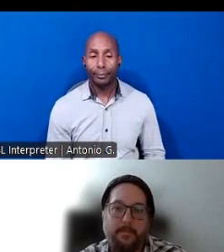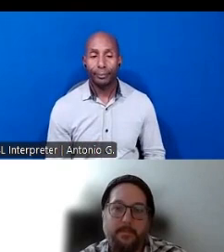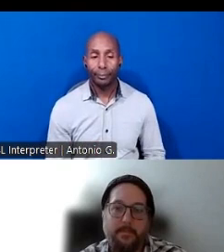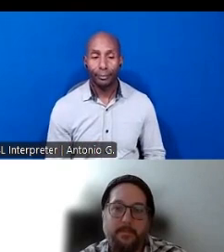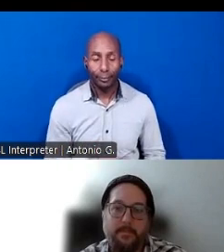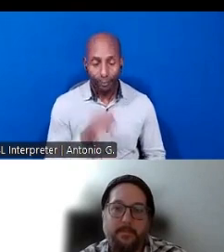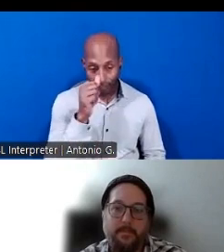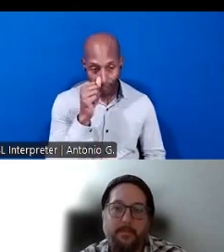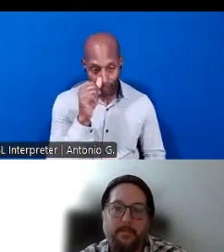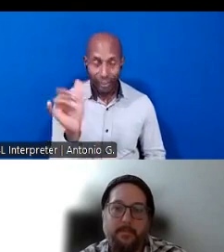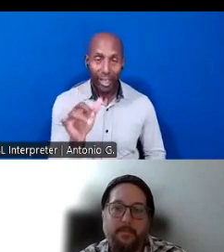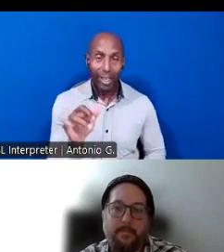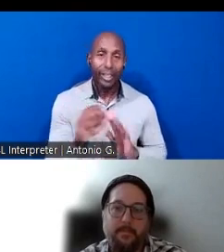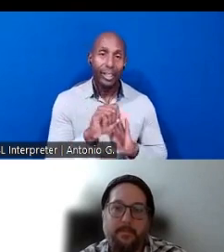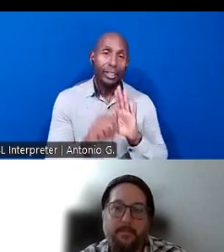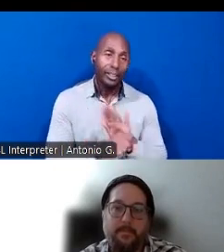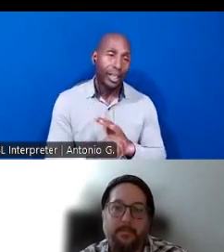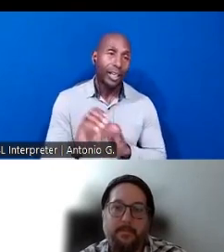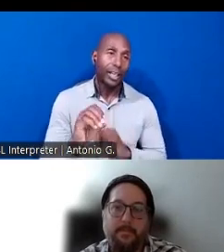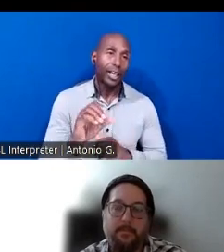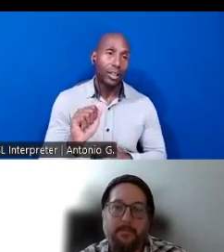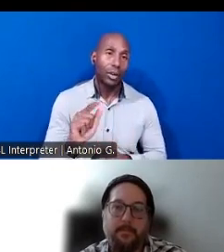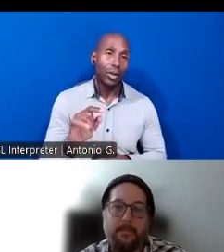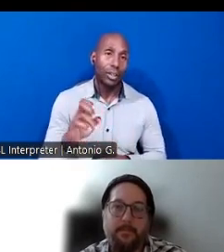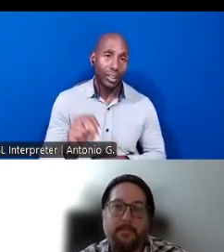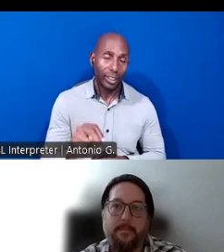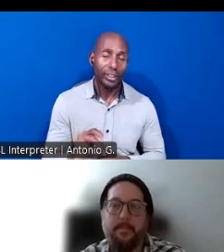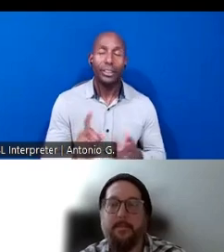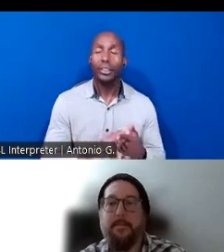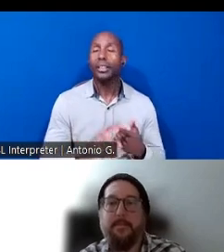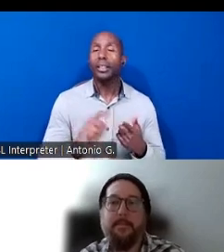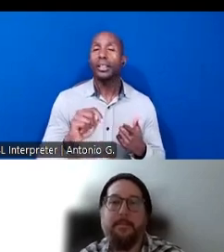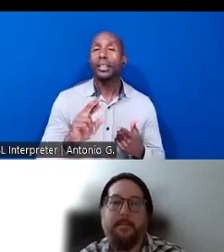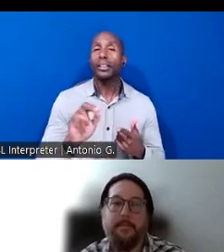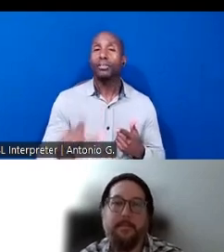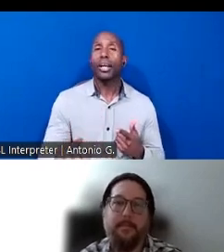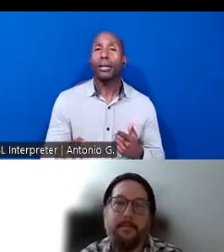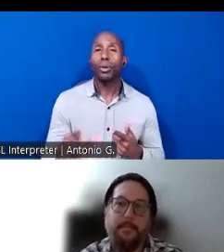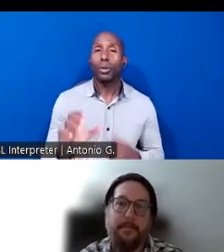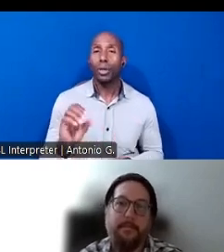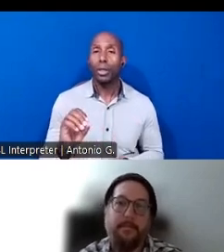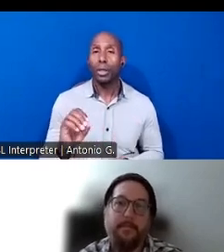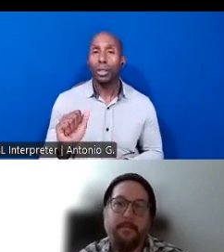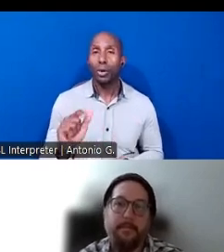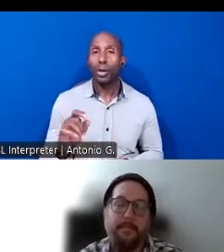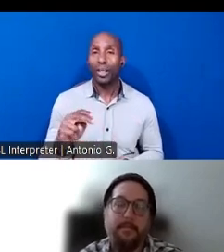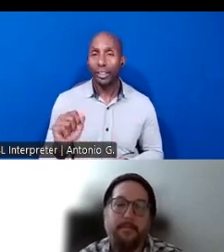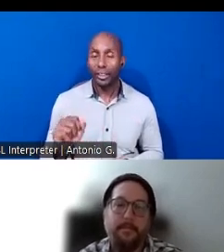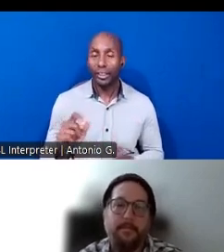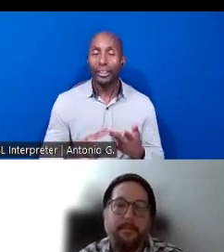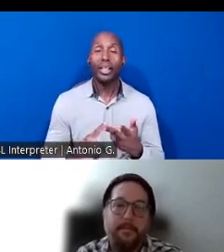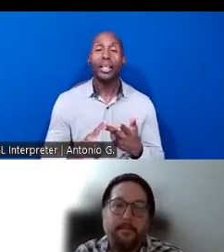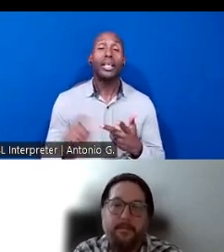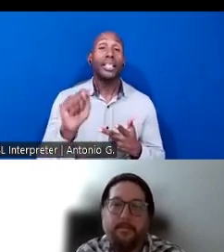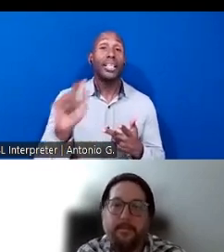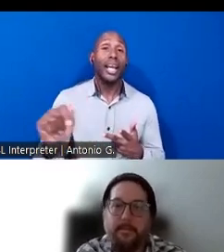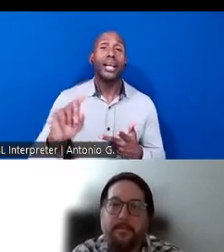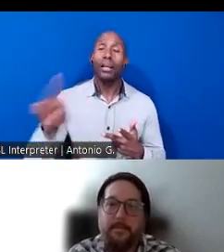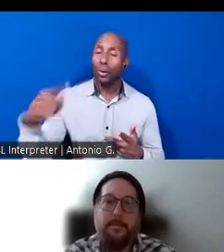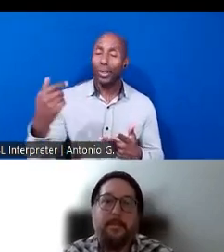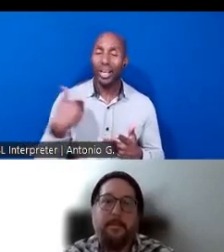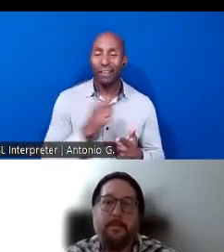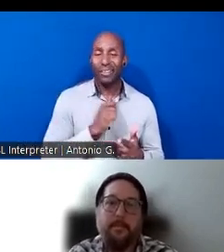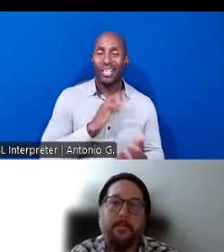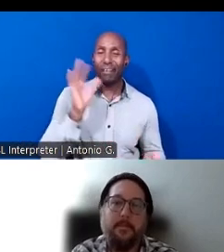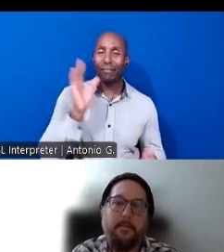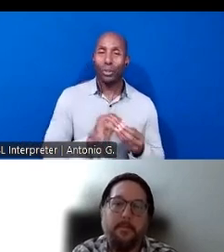like state coalitions, tribal coalitions, and technical assistance only have a staff total, and the way we set up the calculator, it wouldn't